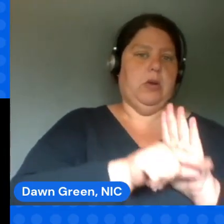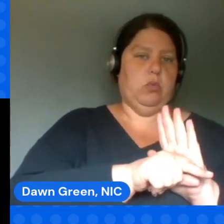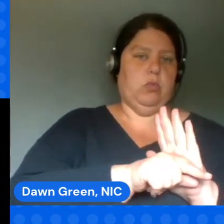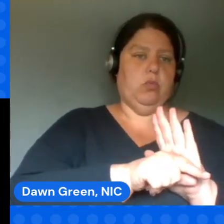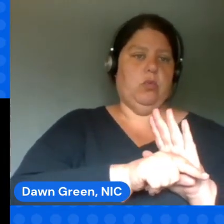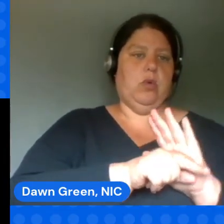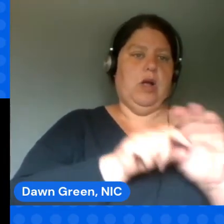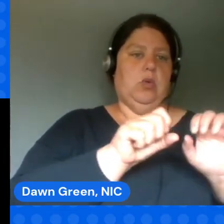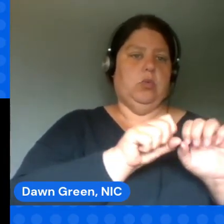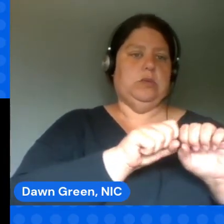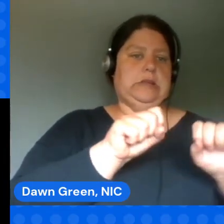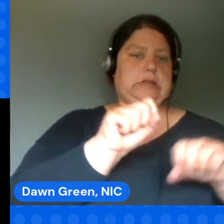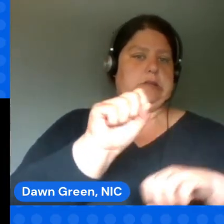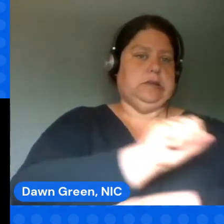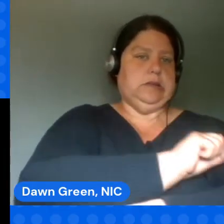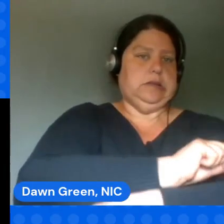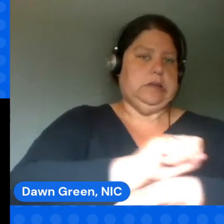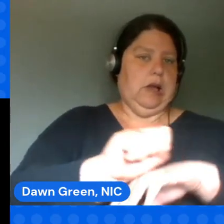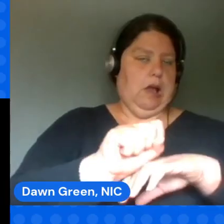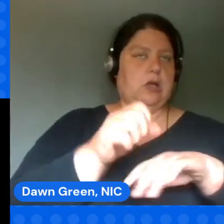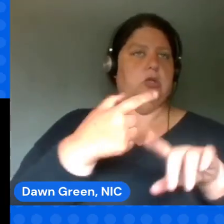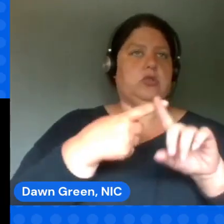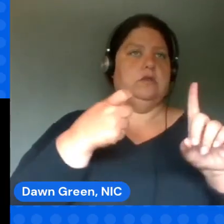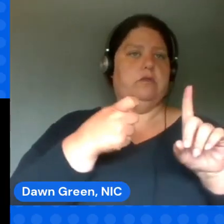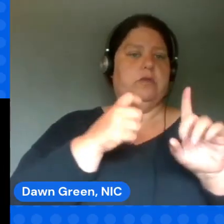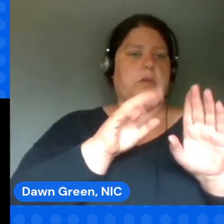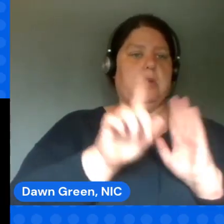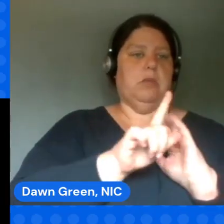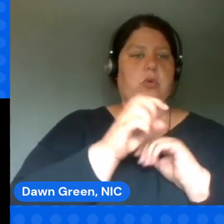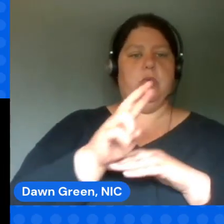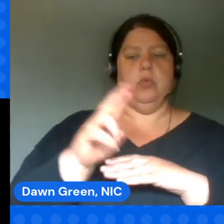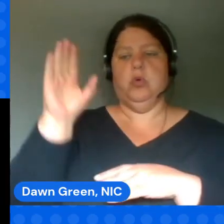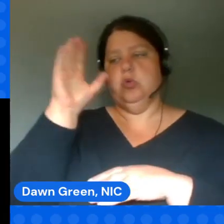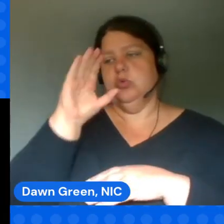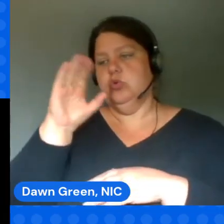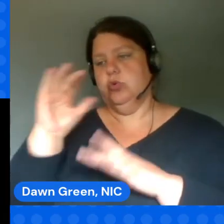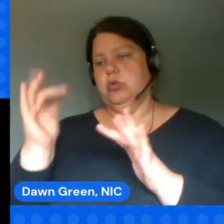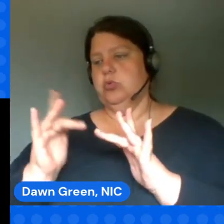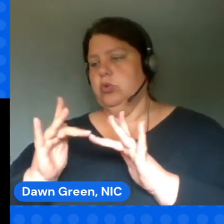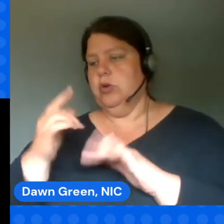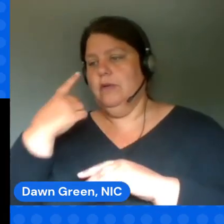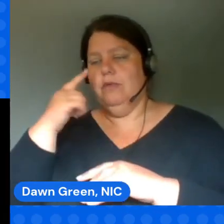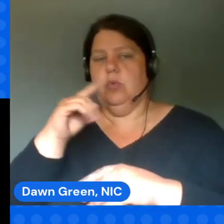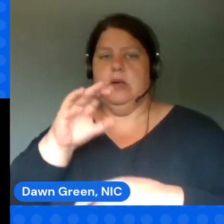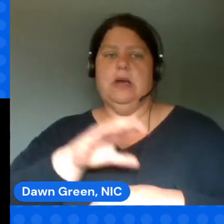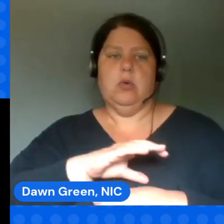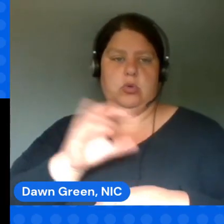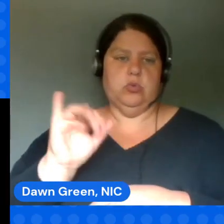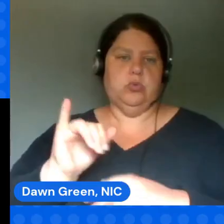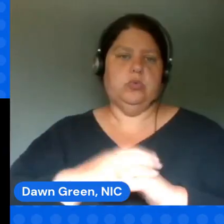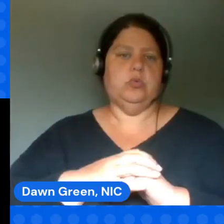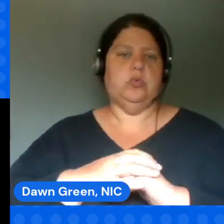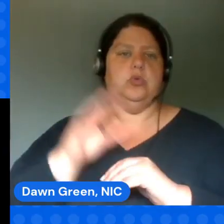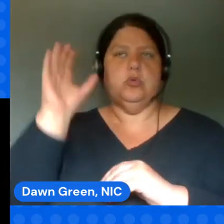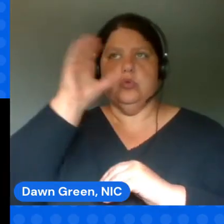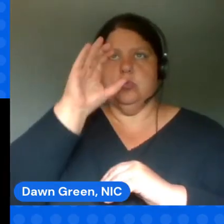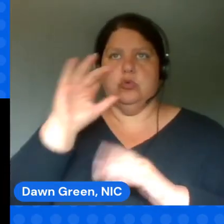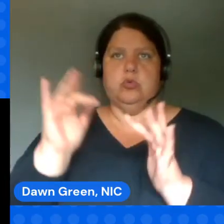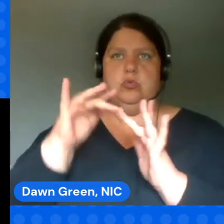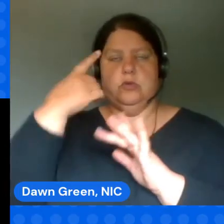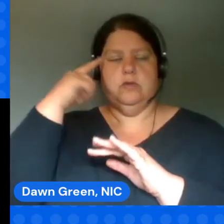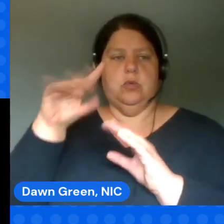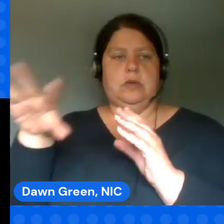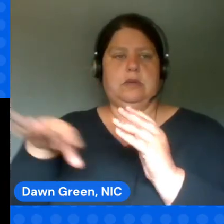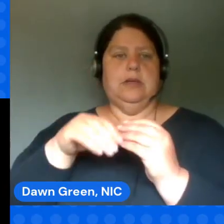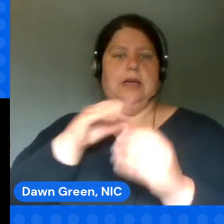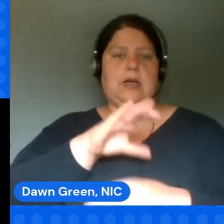library, or they search the internet, and this is for characters as well, or they search the internet to add a character, which we've actually